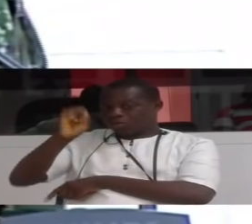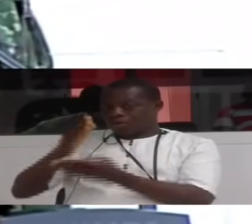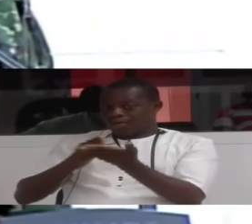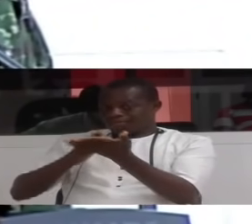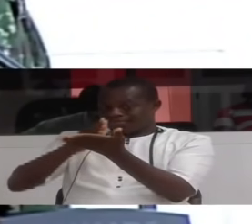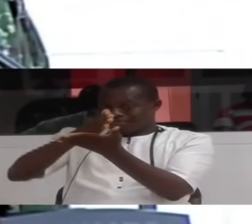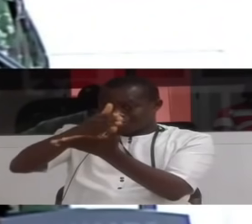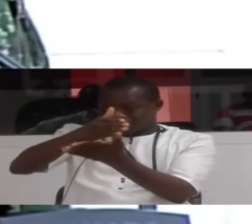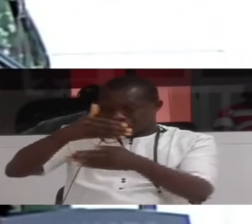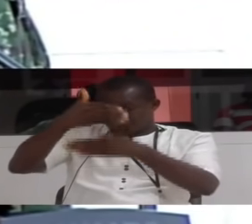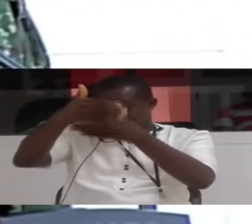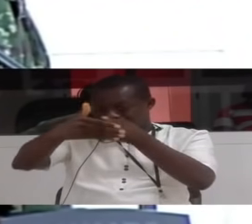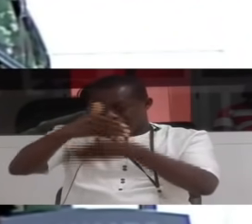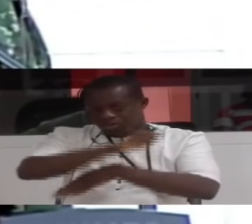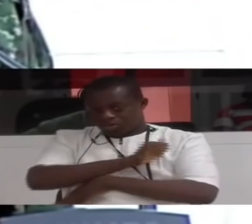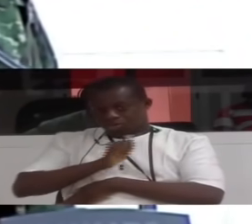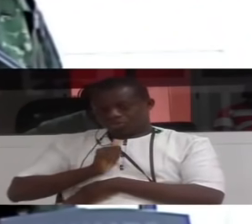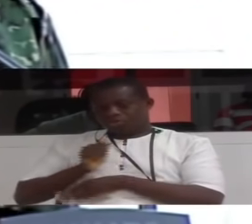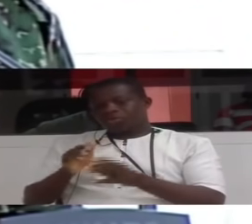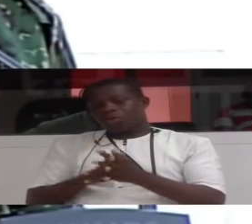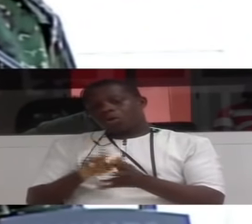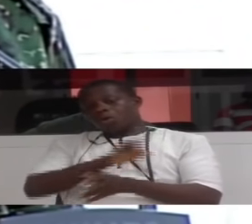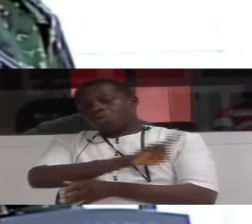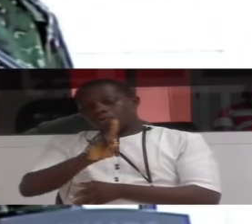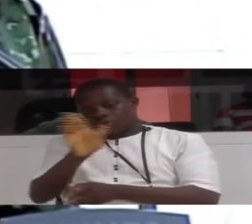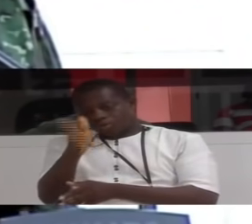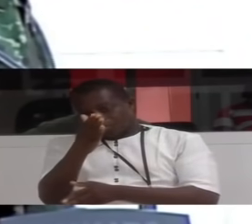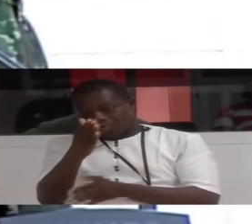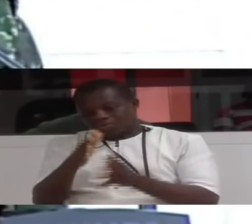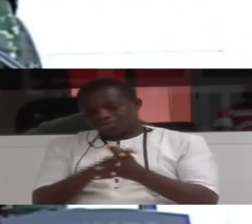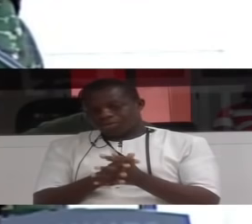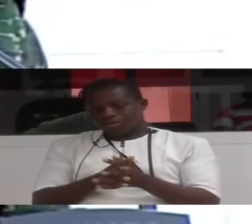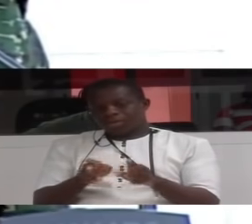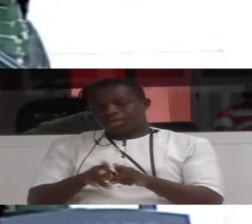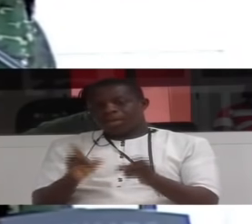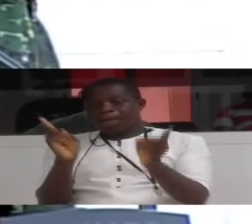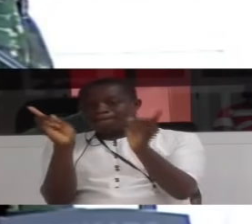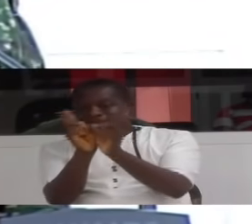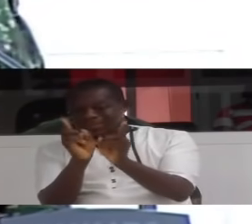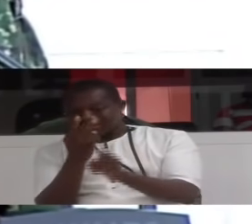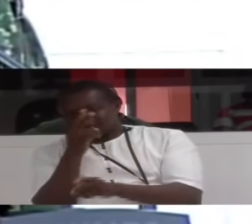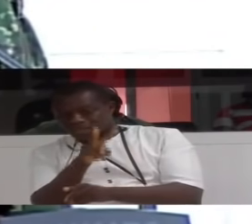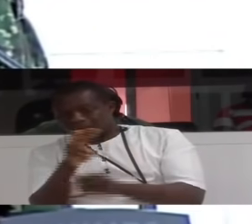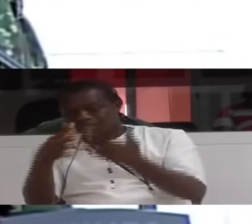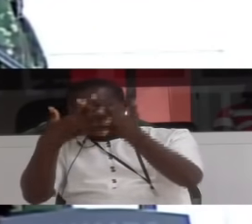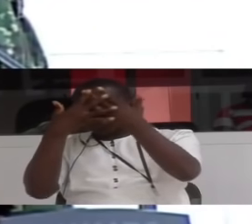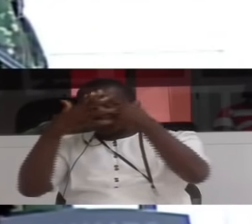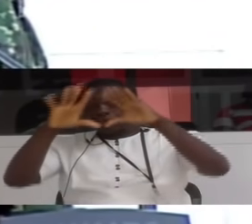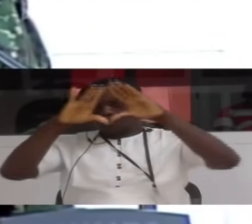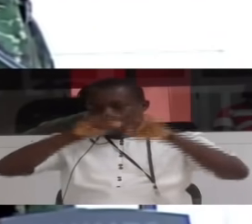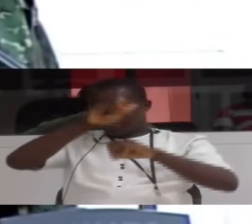Rambo went in front ahead of us. Tata. We went. Na ni prison officer taraje. We found this prison